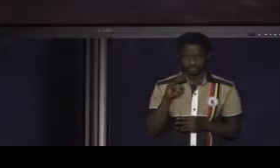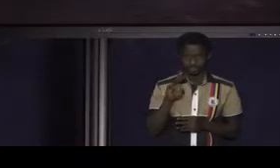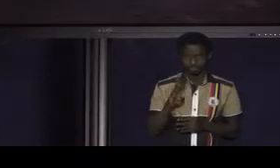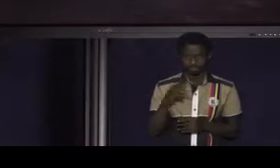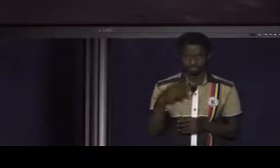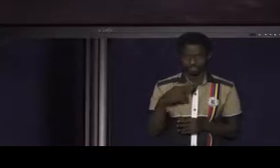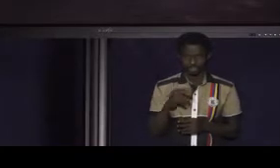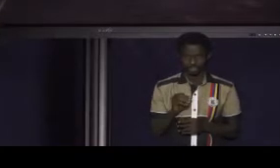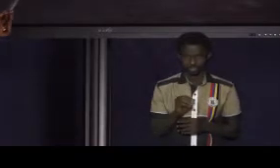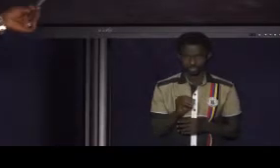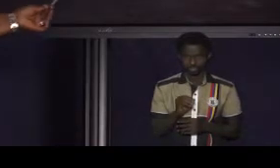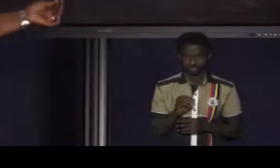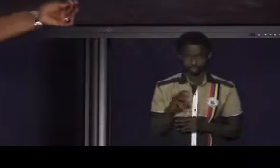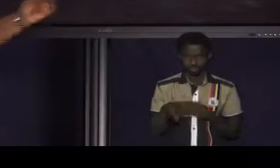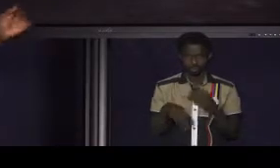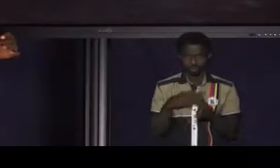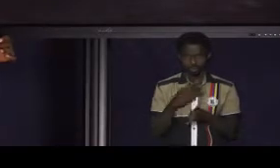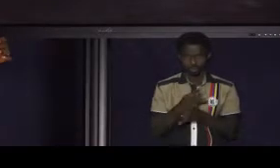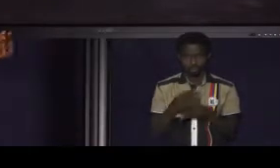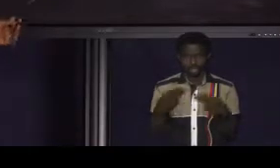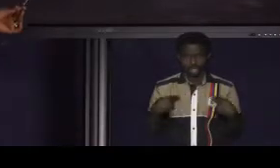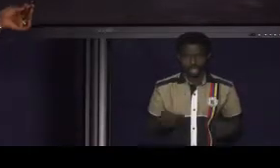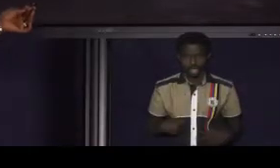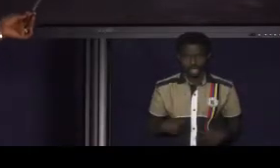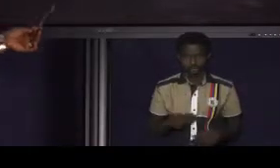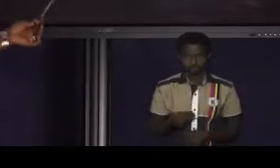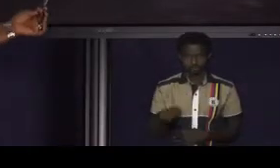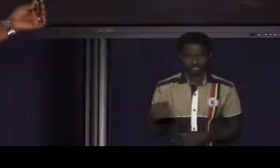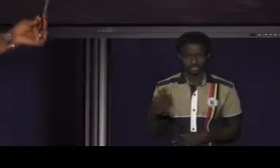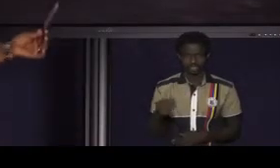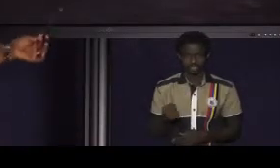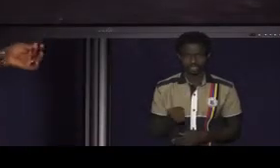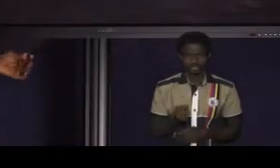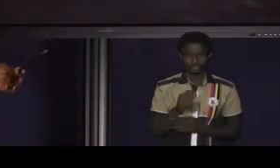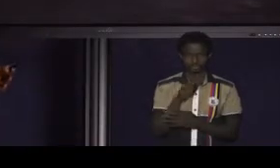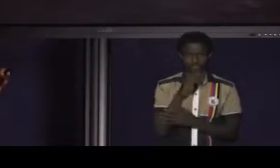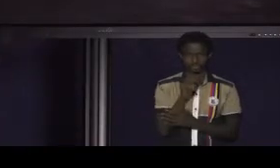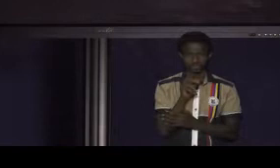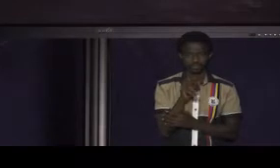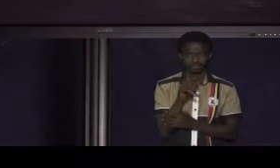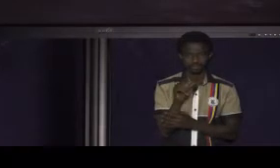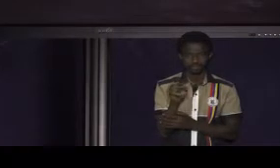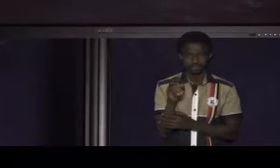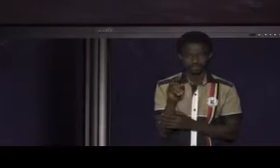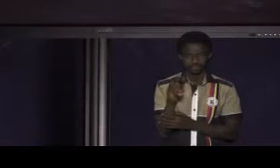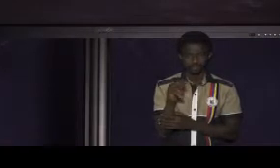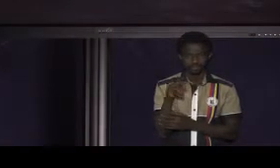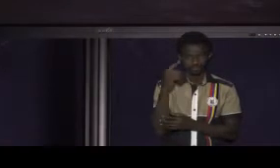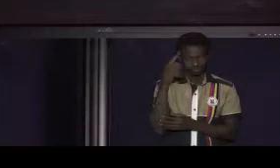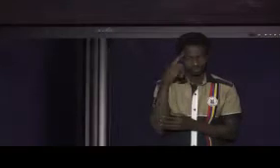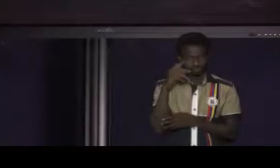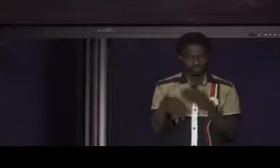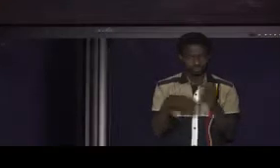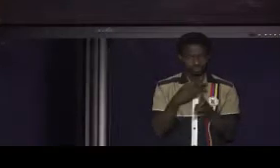WHO, World Health Organization. The abbreviation for World Health Organization is